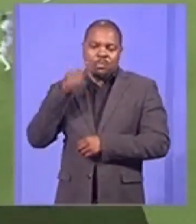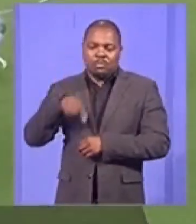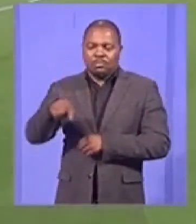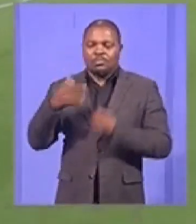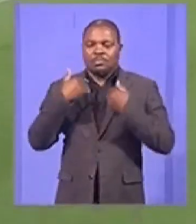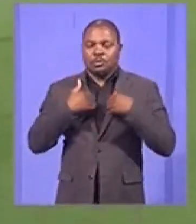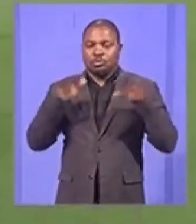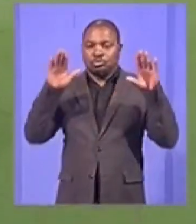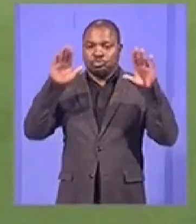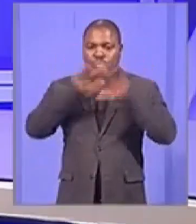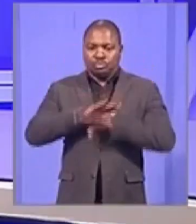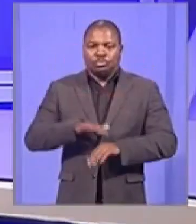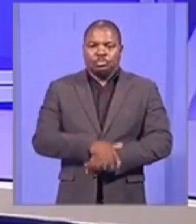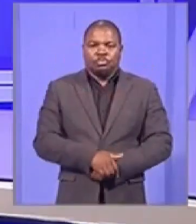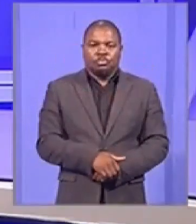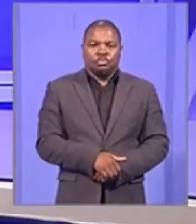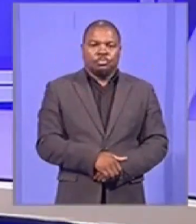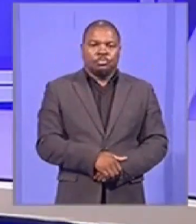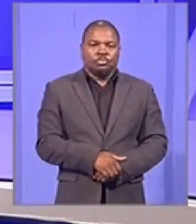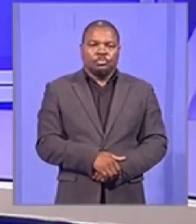maitsiboa.